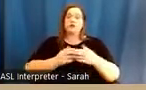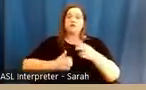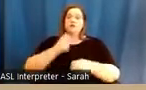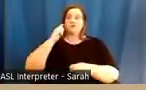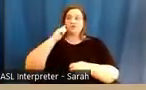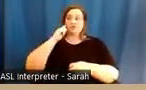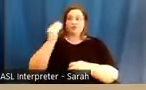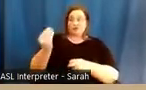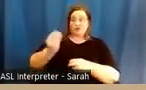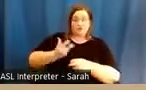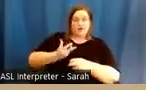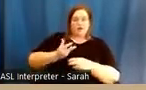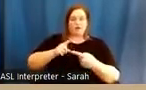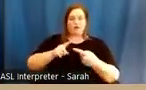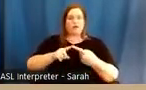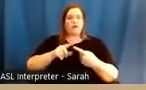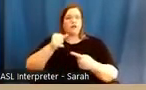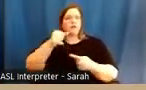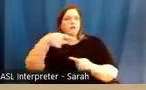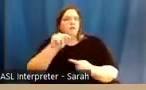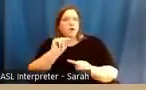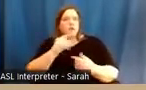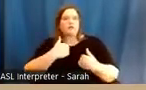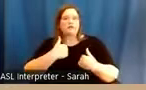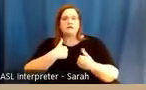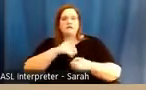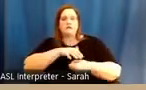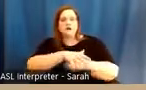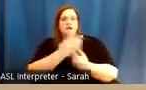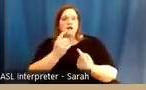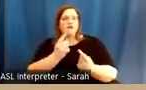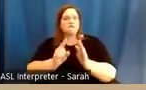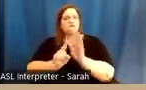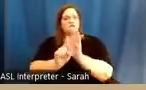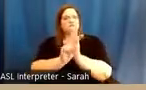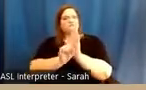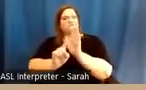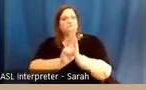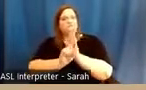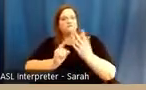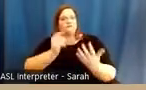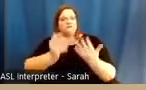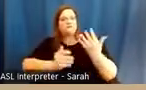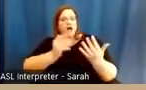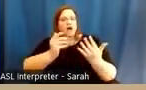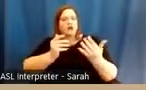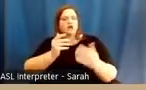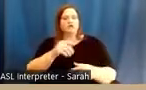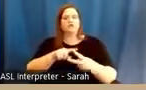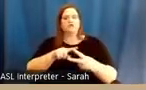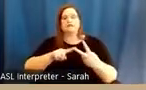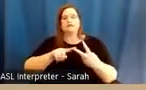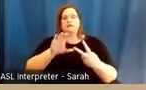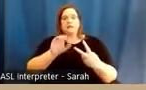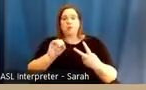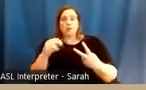about, whether the apartments have enough fire, carbon monoxide